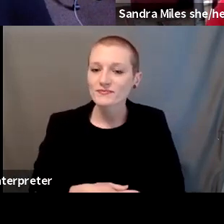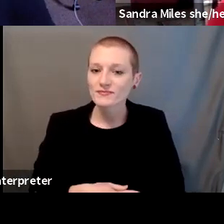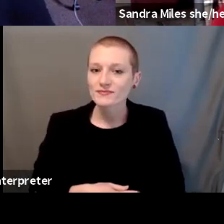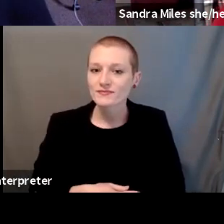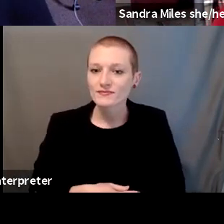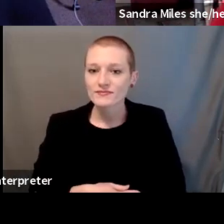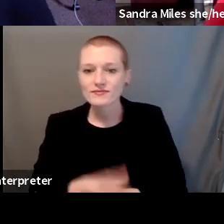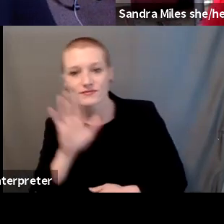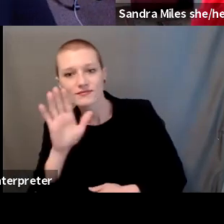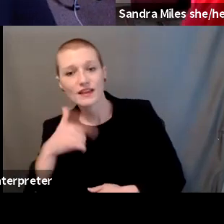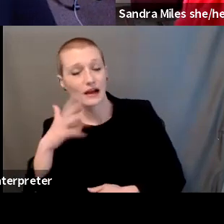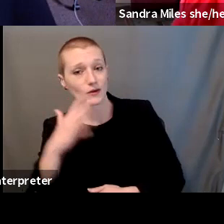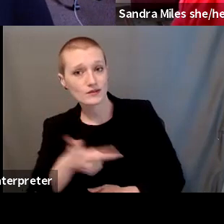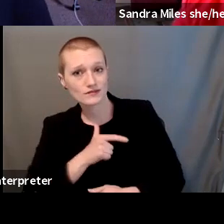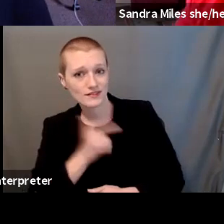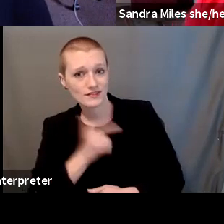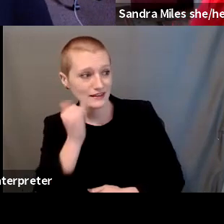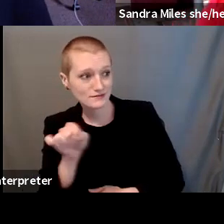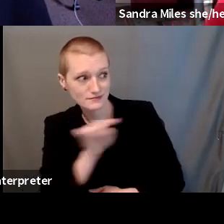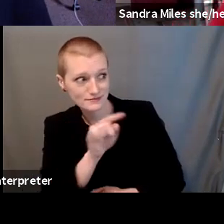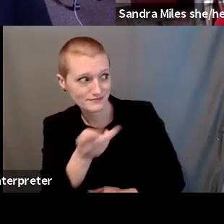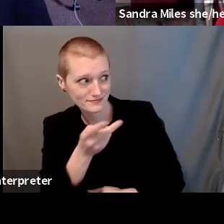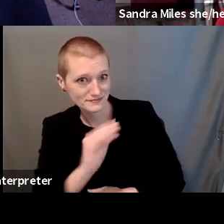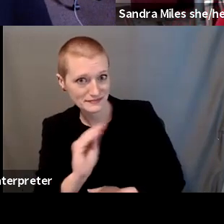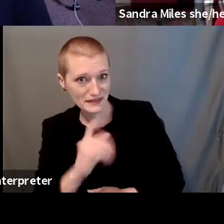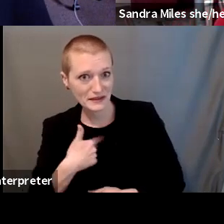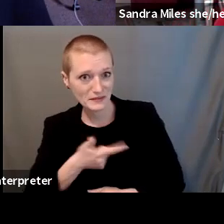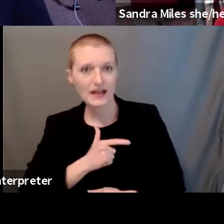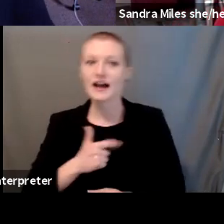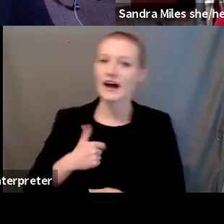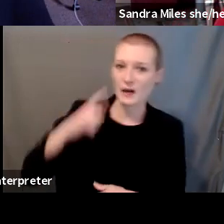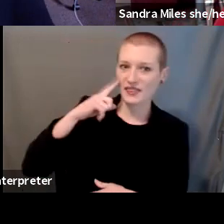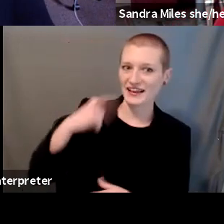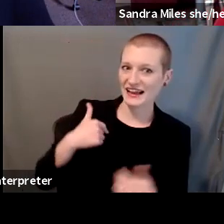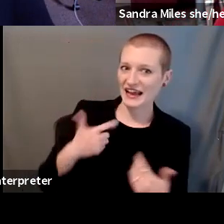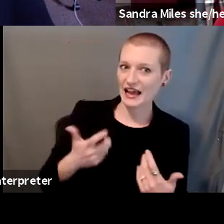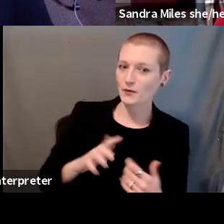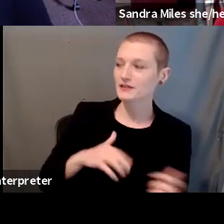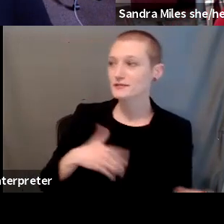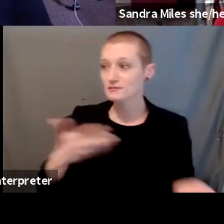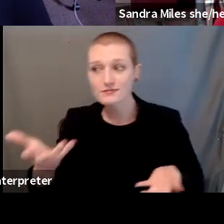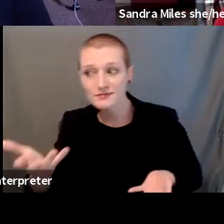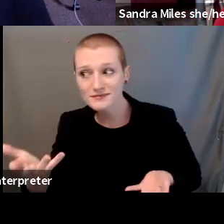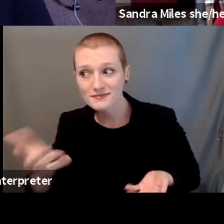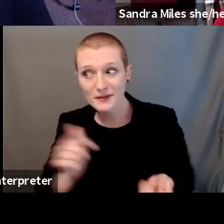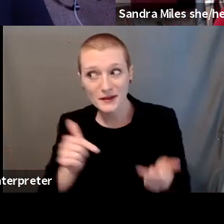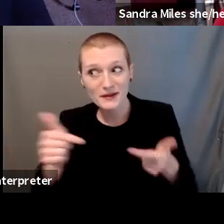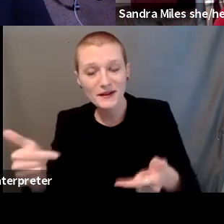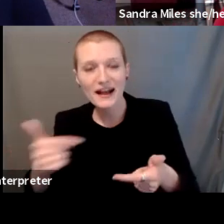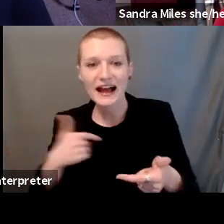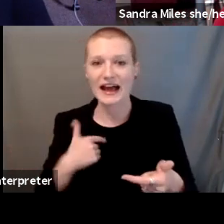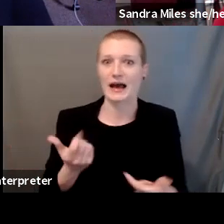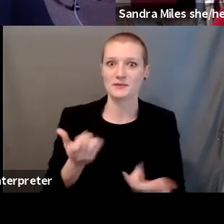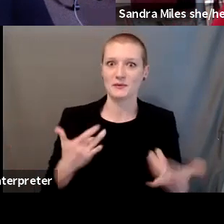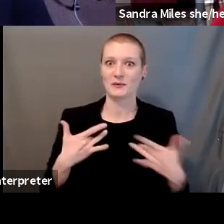So yeah, I'll go if nobody else wants to go. I mean, there's so many. I was deferring to you because I'm so